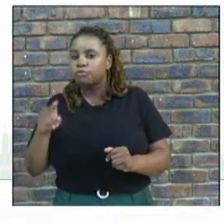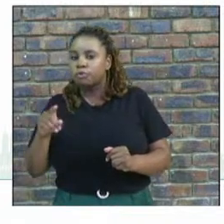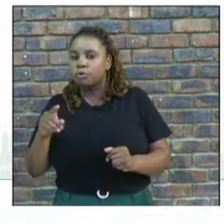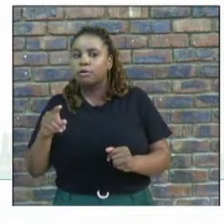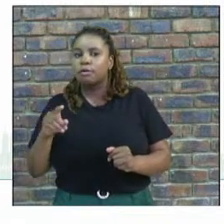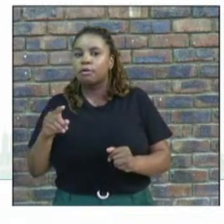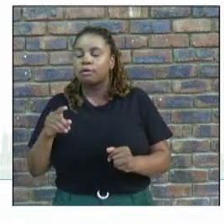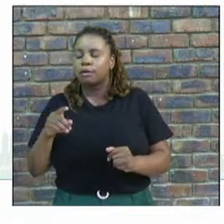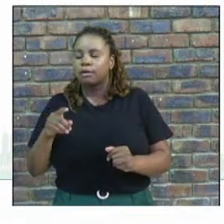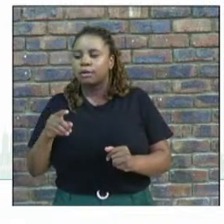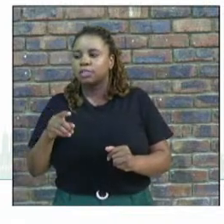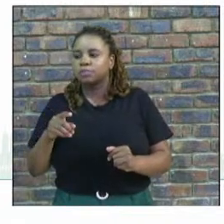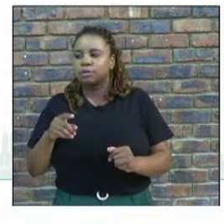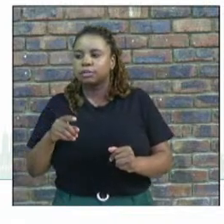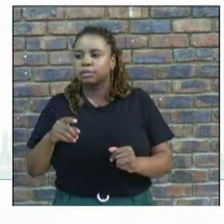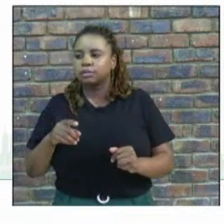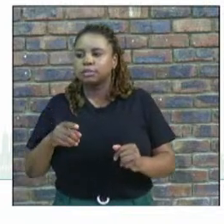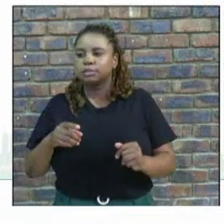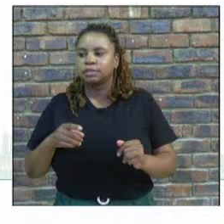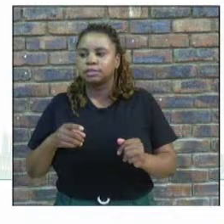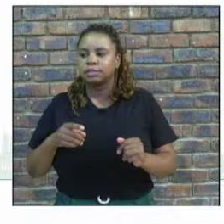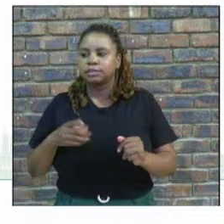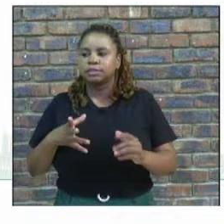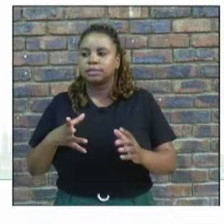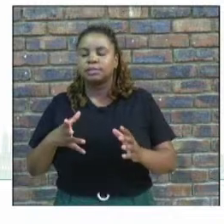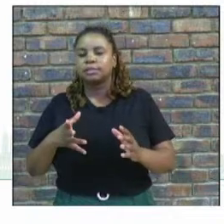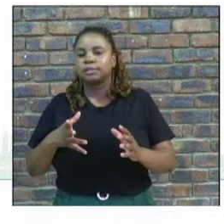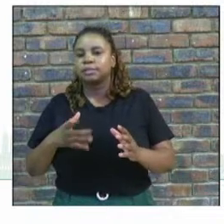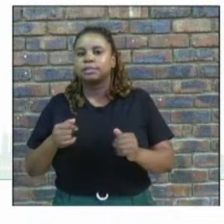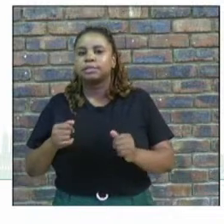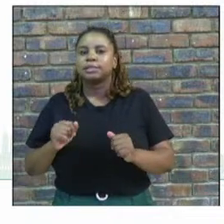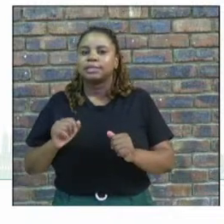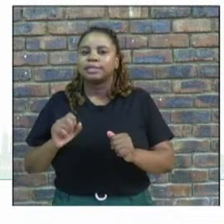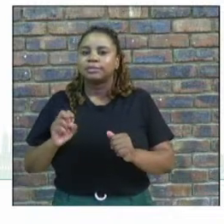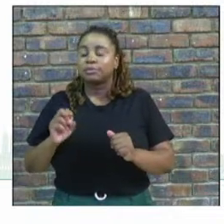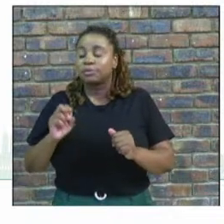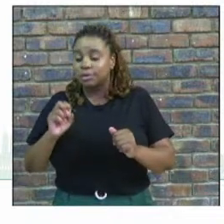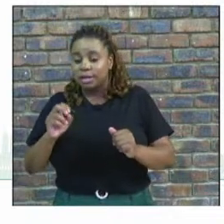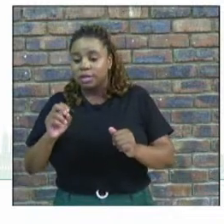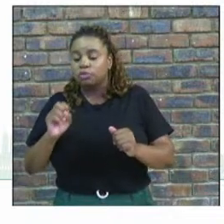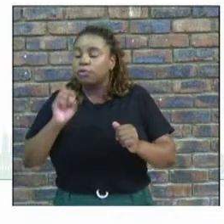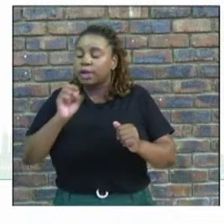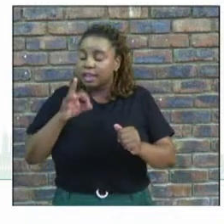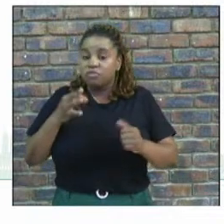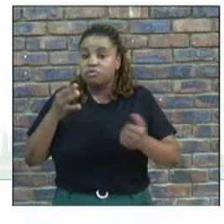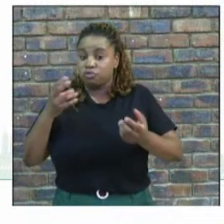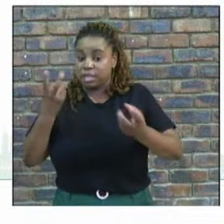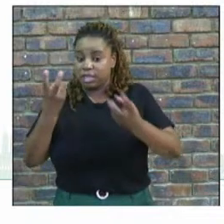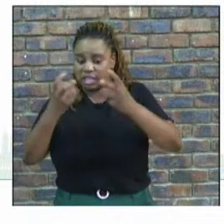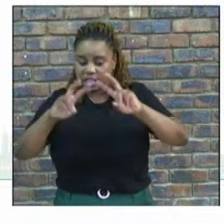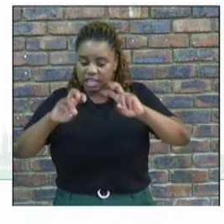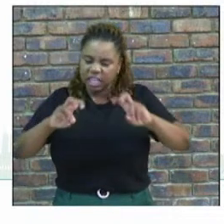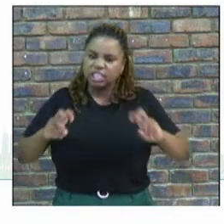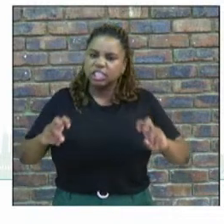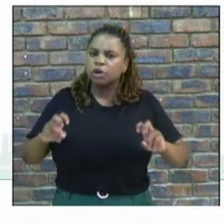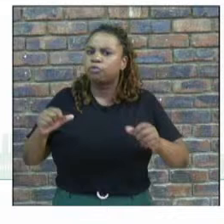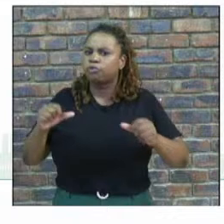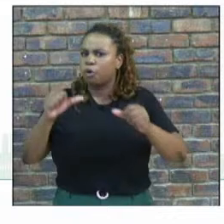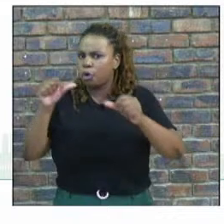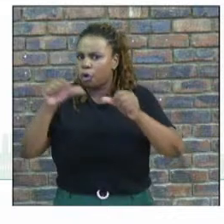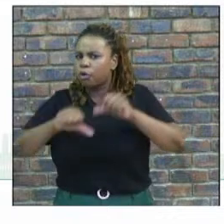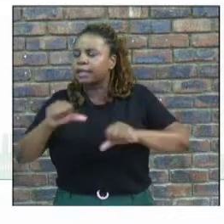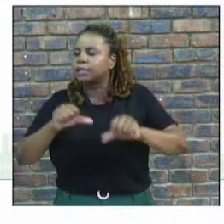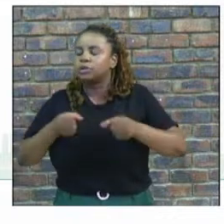phase, when you are digging your oil, you are granted a license for a period of 9 years. And